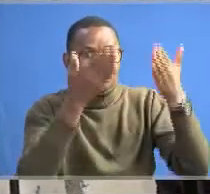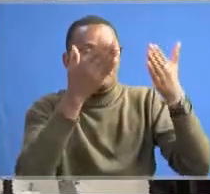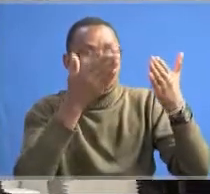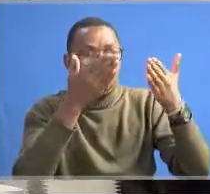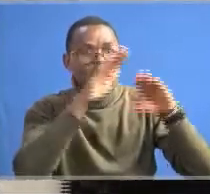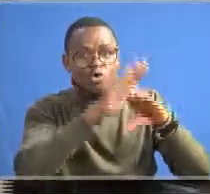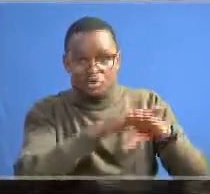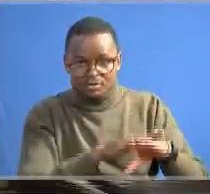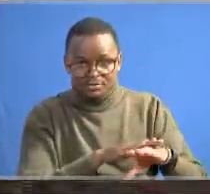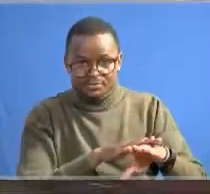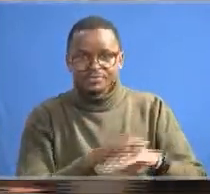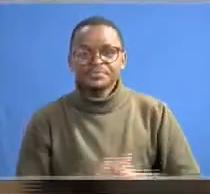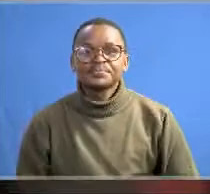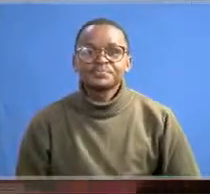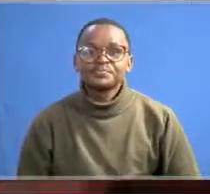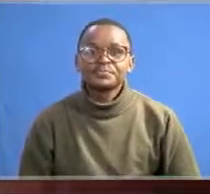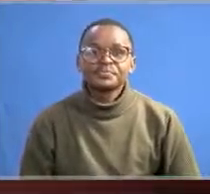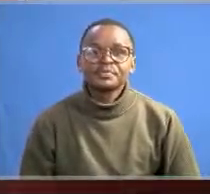efficiency.